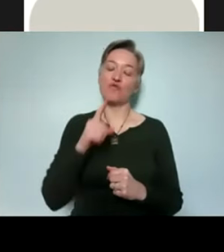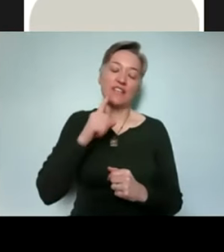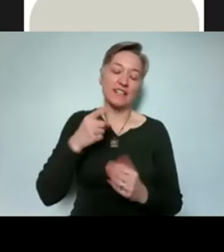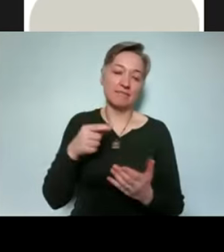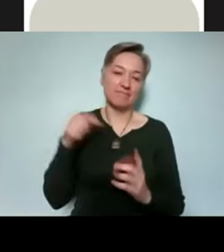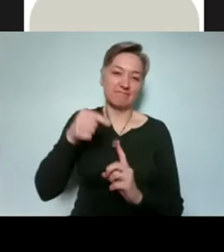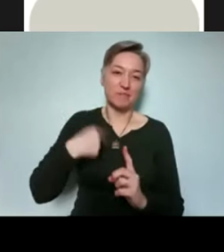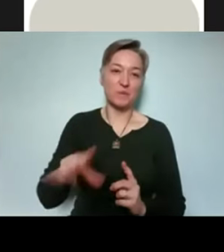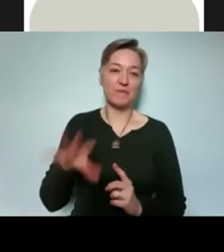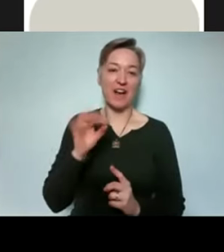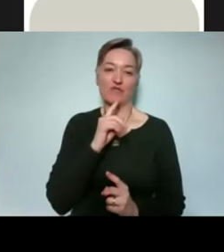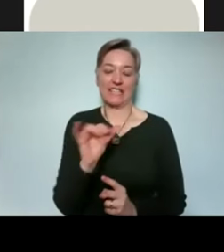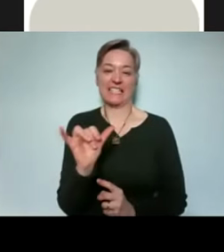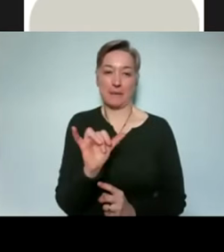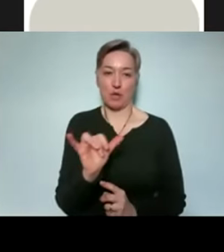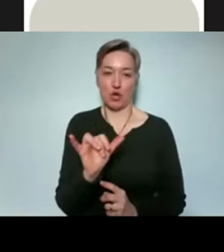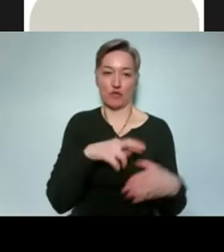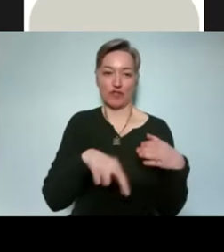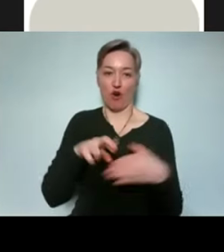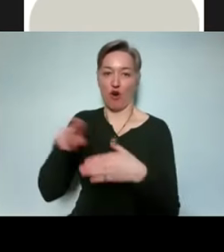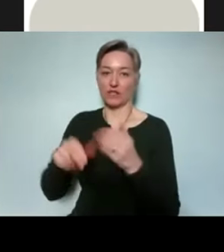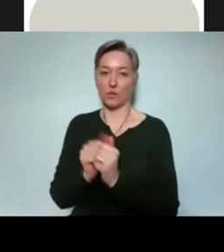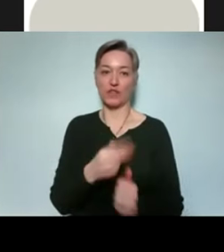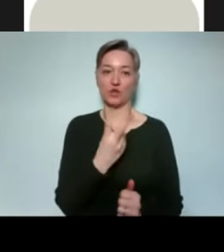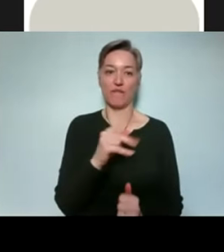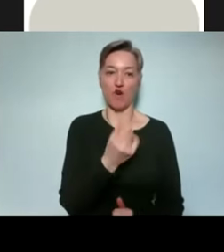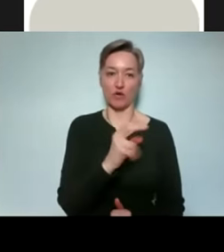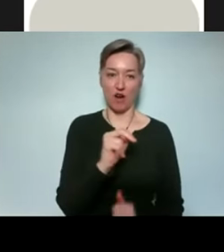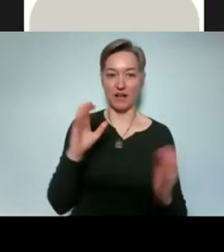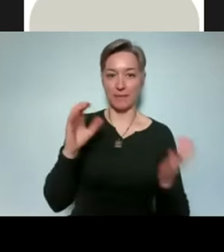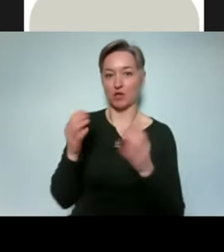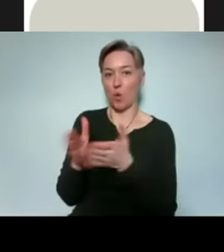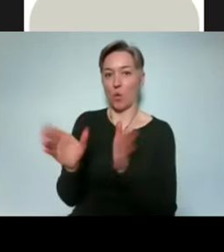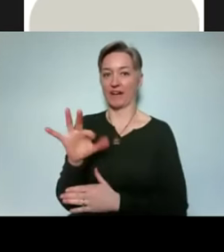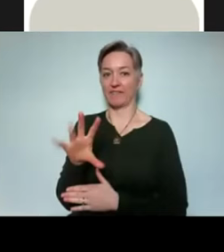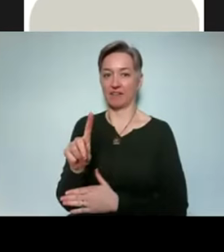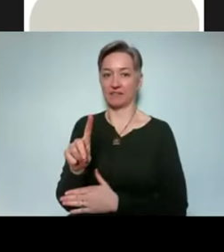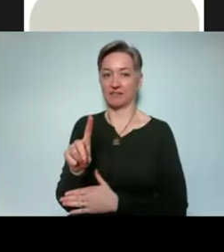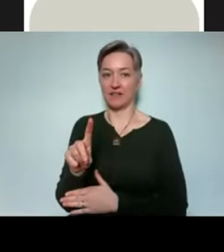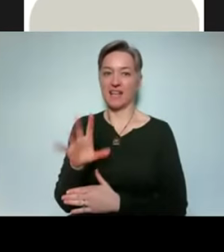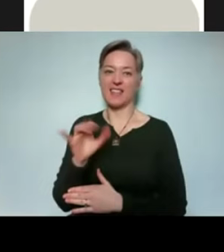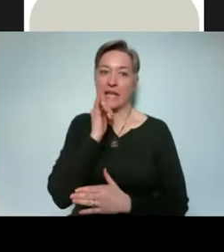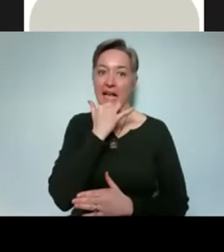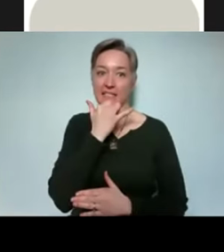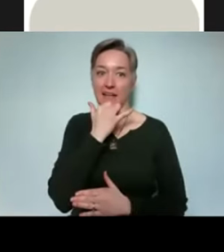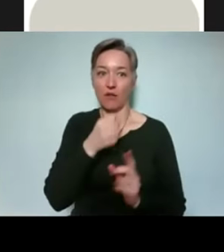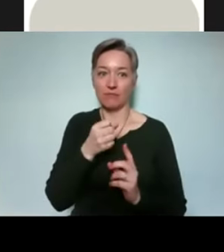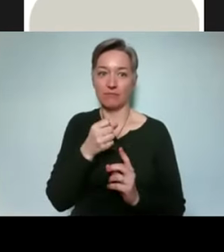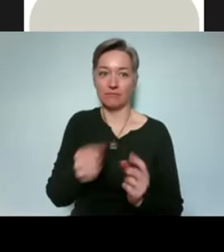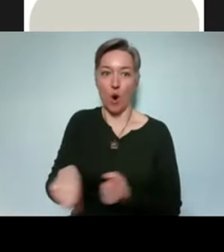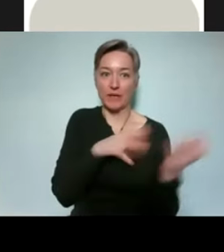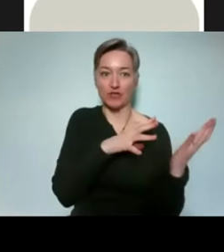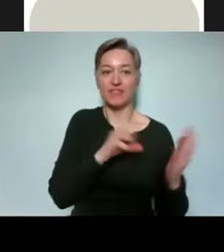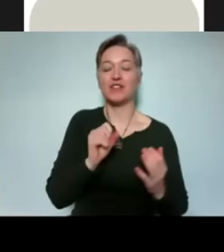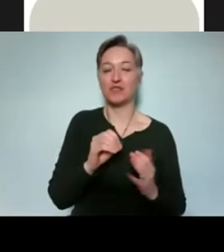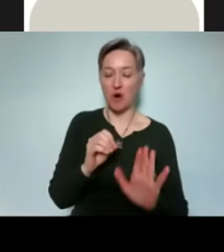similar findings with the 2-photon versus with the wide field, and that was an accidental omission. So remind me in the discussion to show me